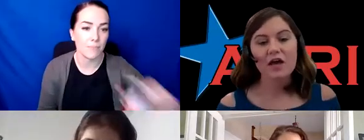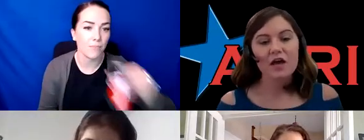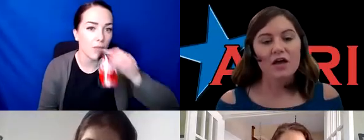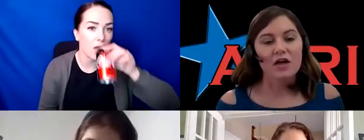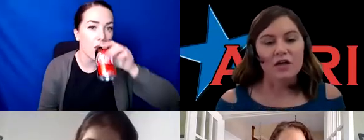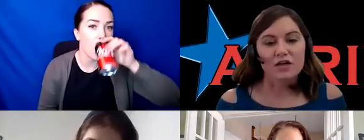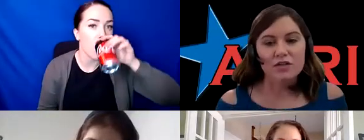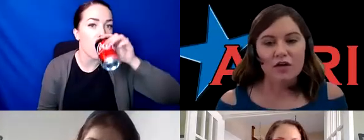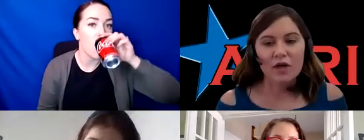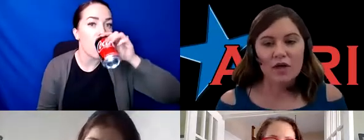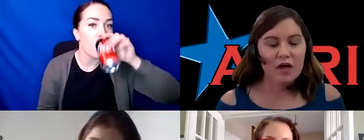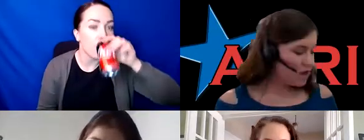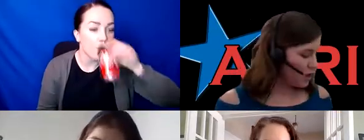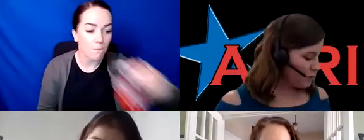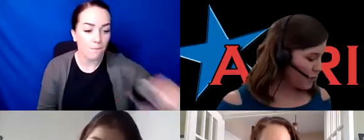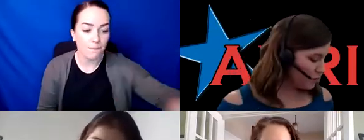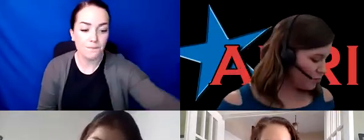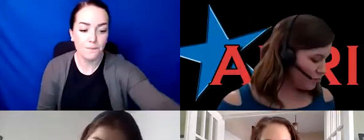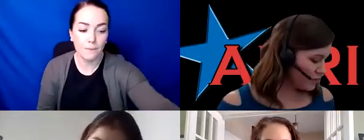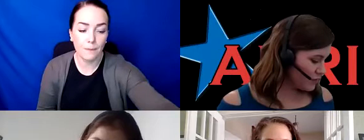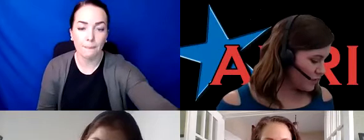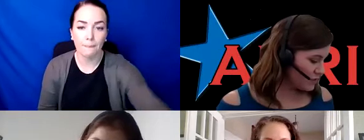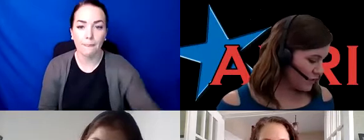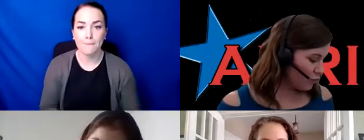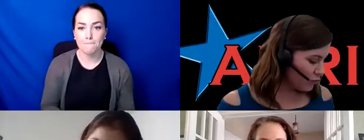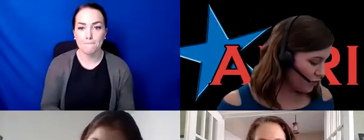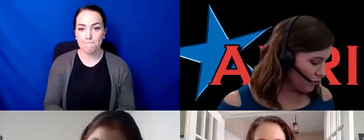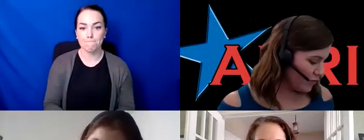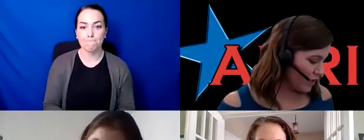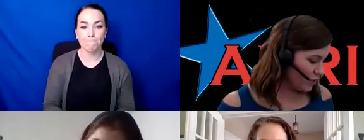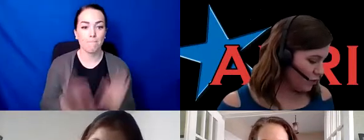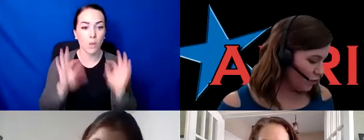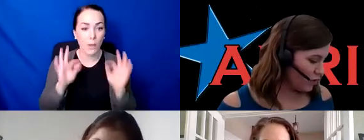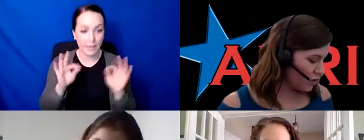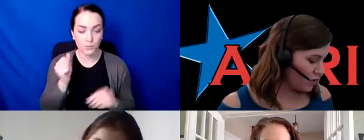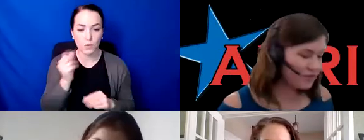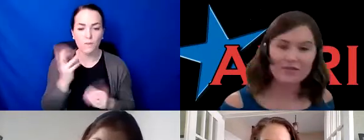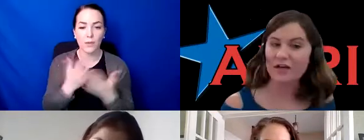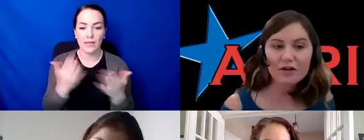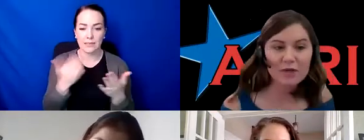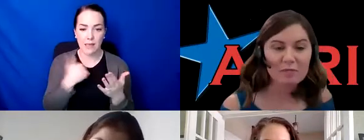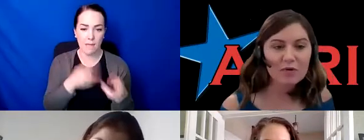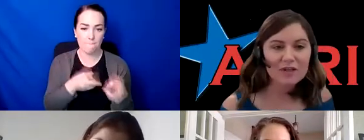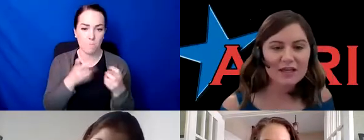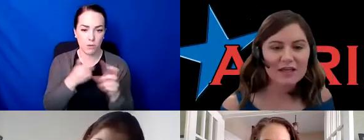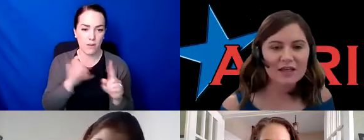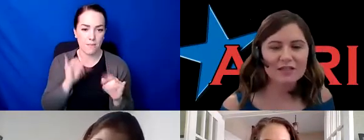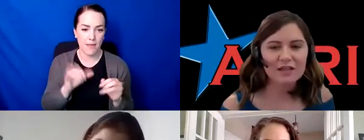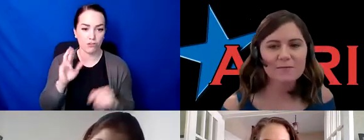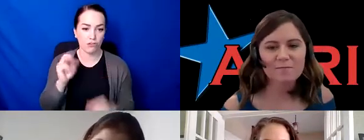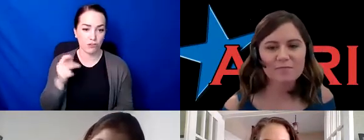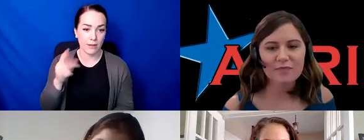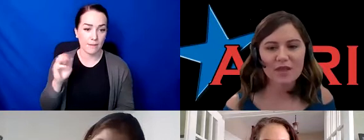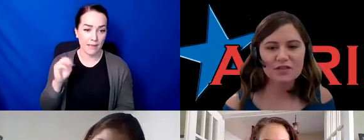Okay. So a couple of things that I pulled out from that, that Crip Camp pulling in.